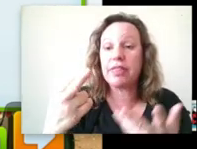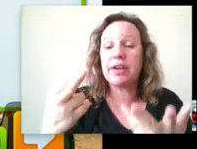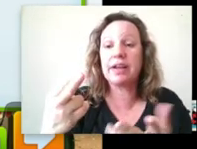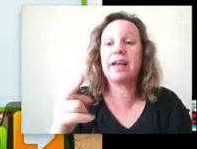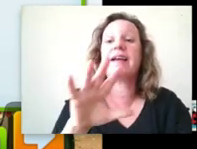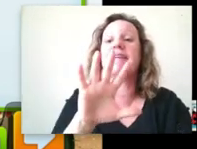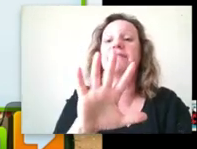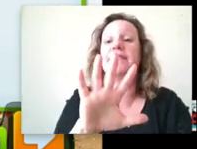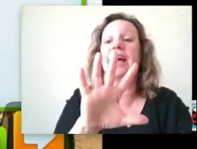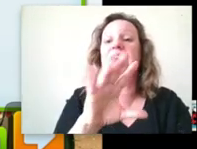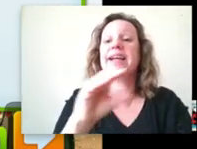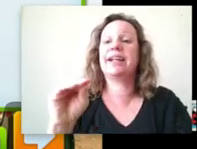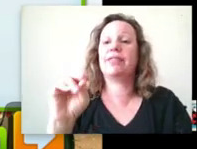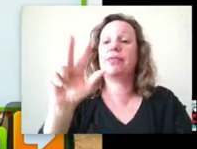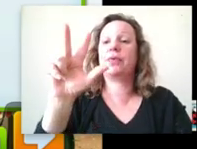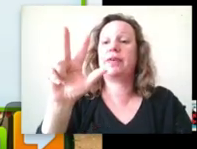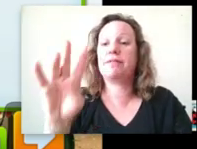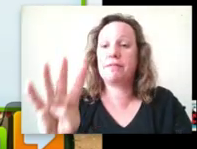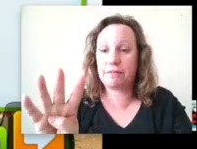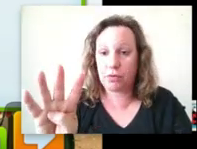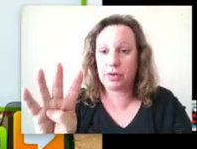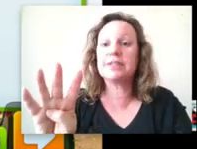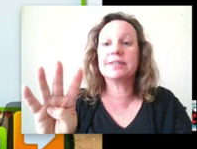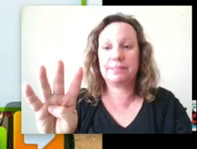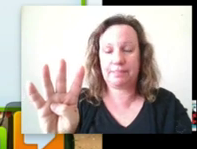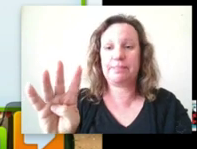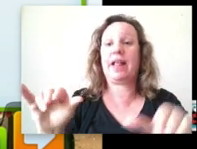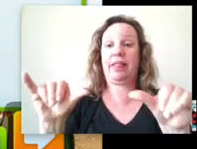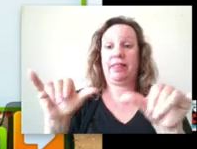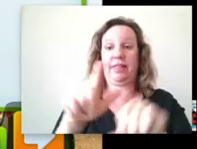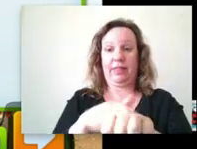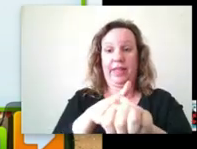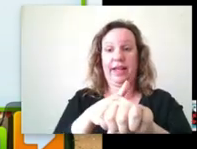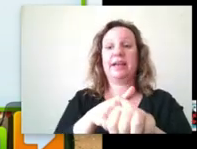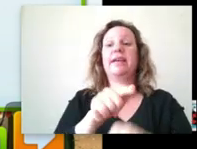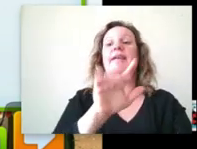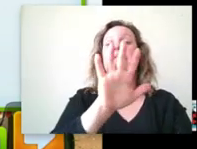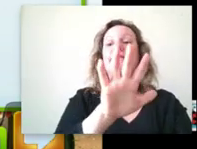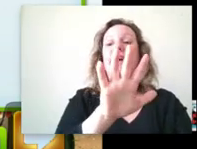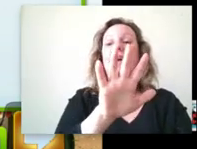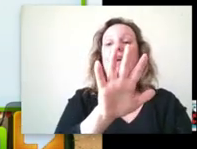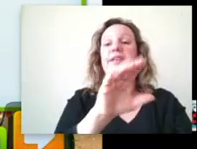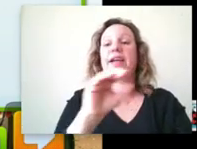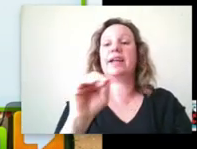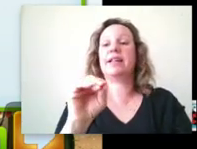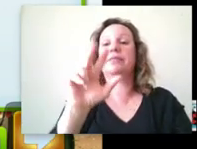3/4. The length is 5 3/4 inches.